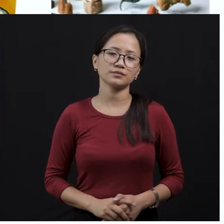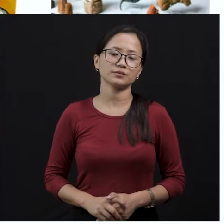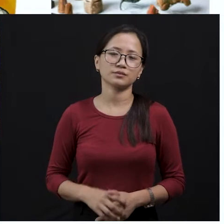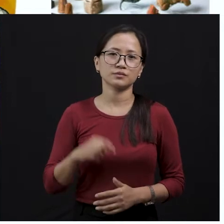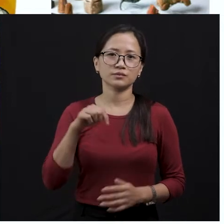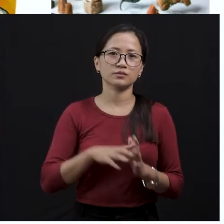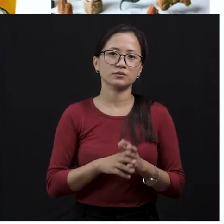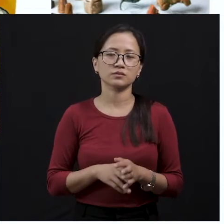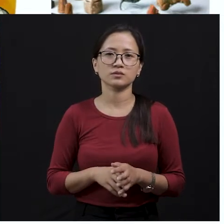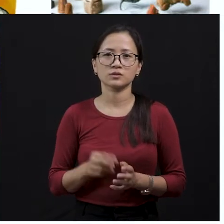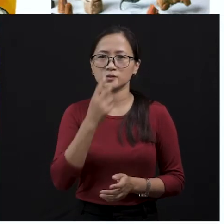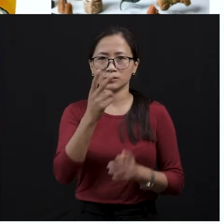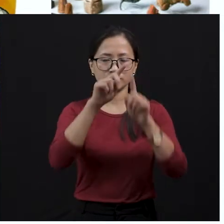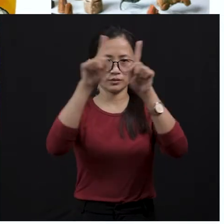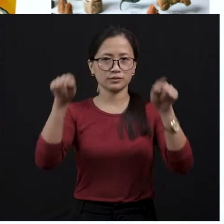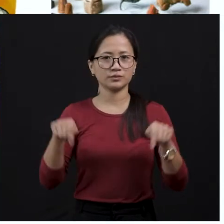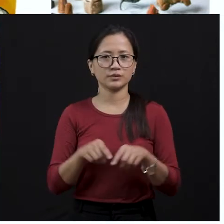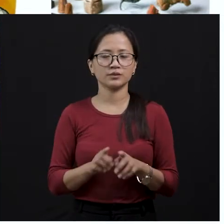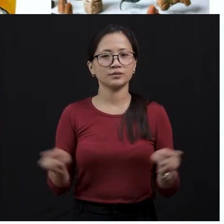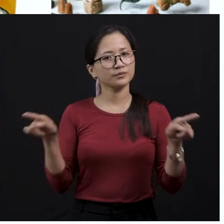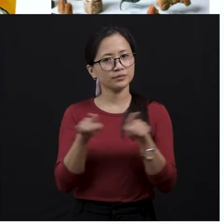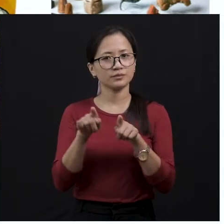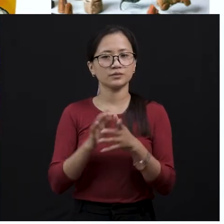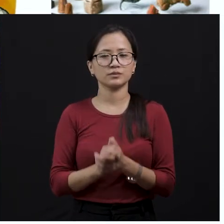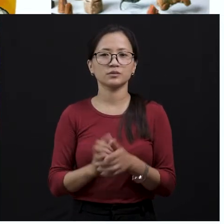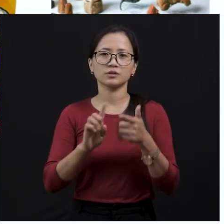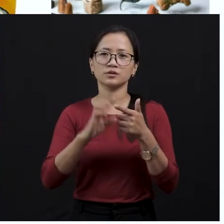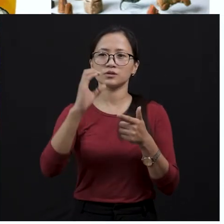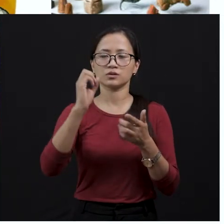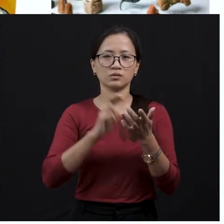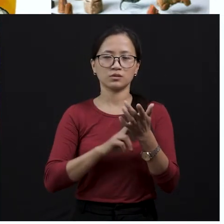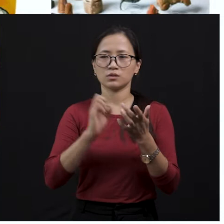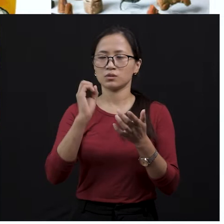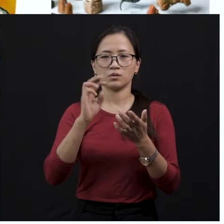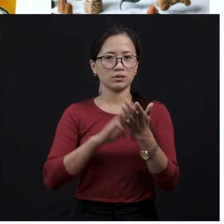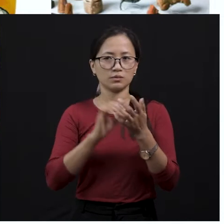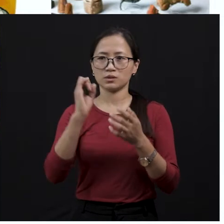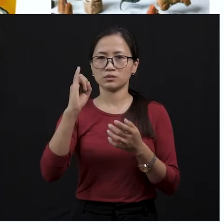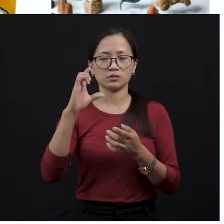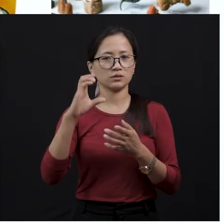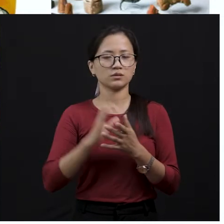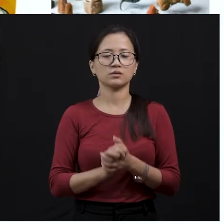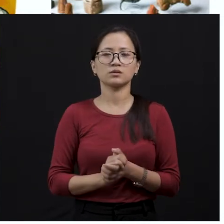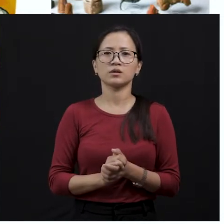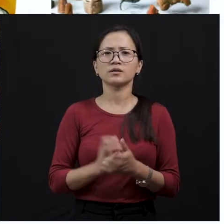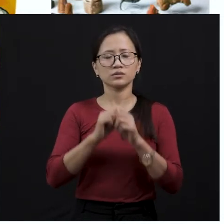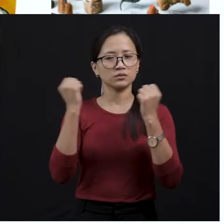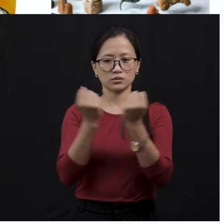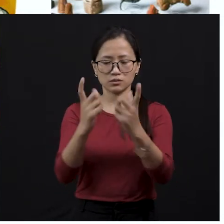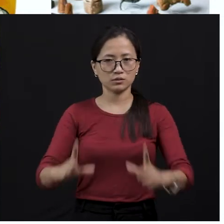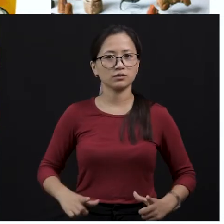here these are the pictures that can relate to the economic and the social life of the people